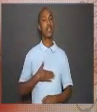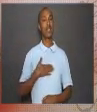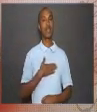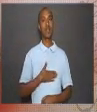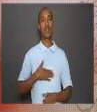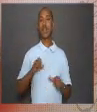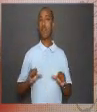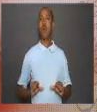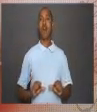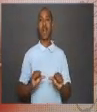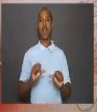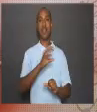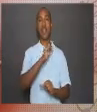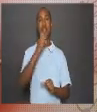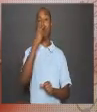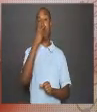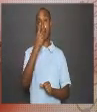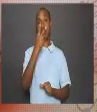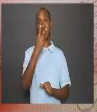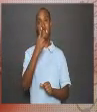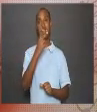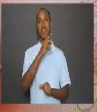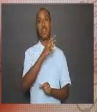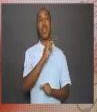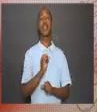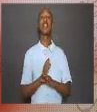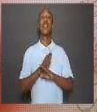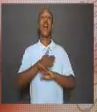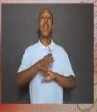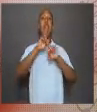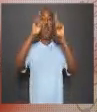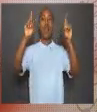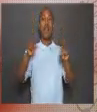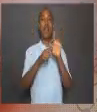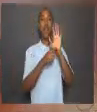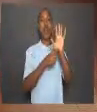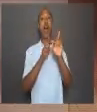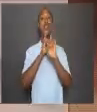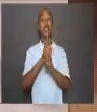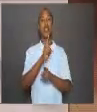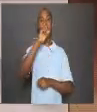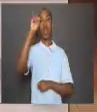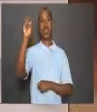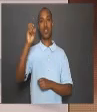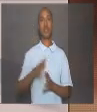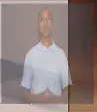Please go ahead and watch, and then answer the questions.